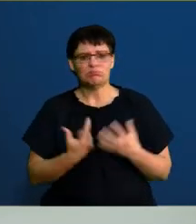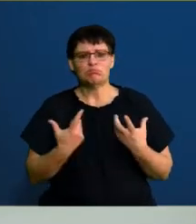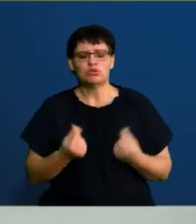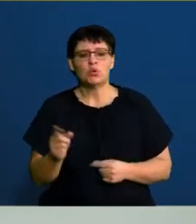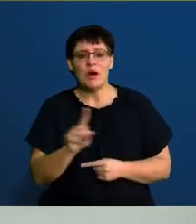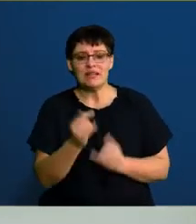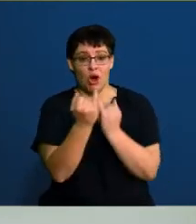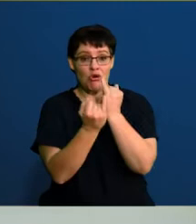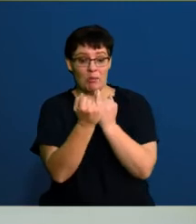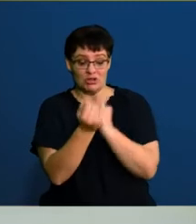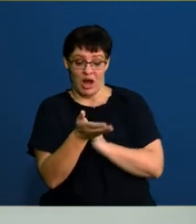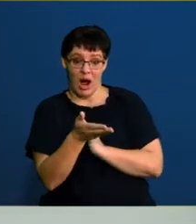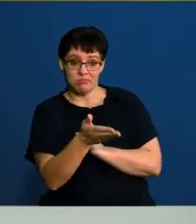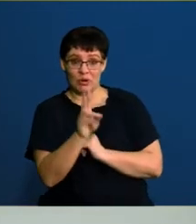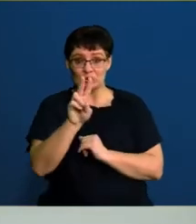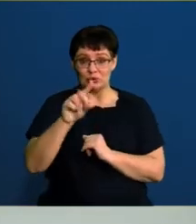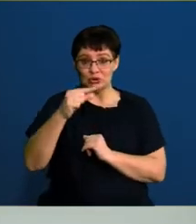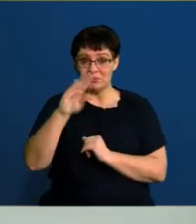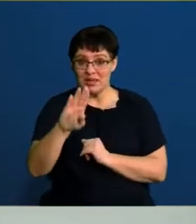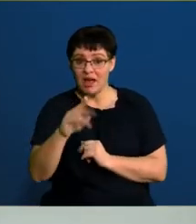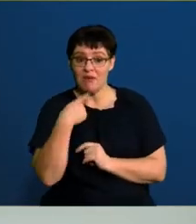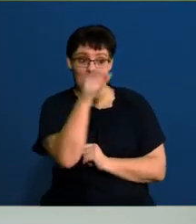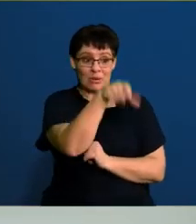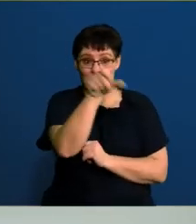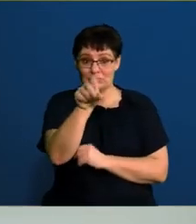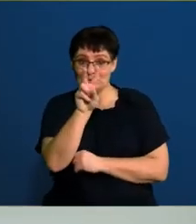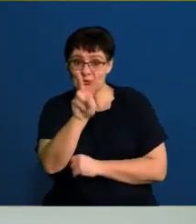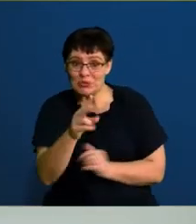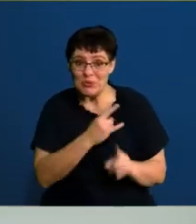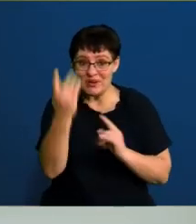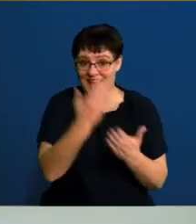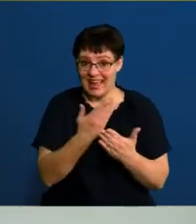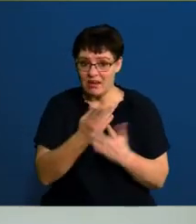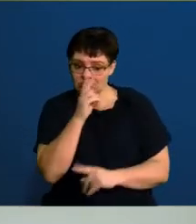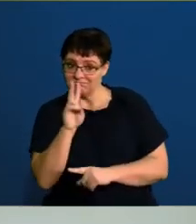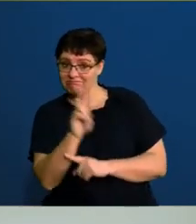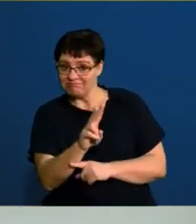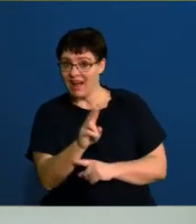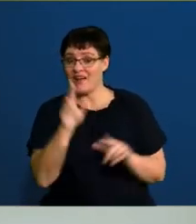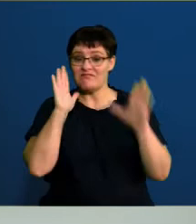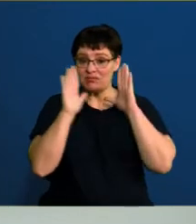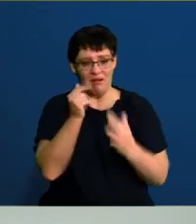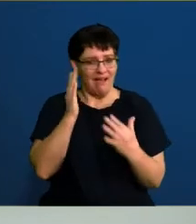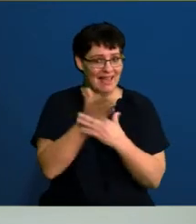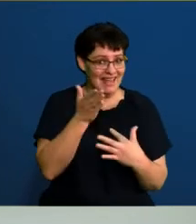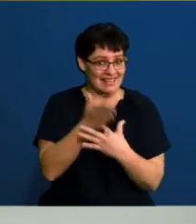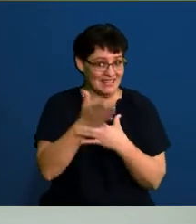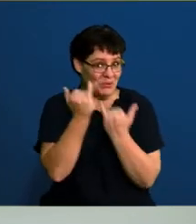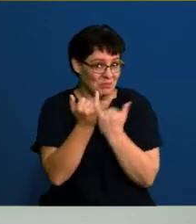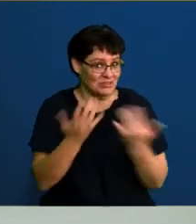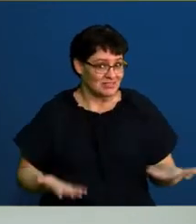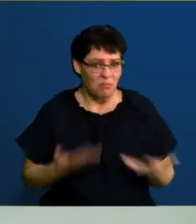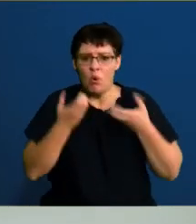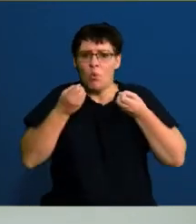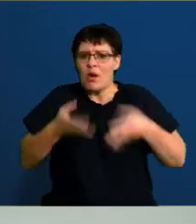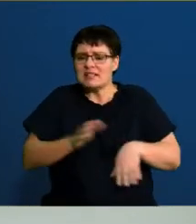that competition, 2 gigs of data for 2 lucky Matrix. So check out the details and enter. Well, I'm not going to waste